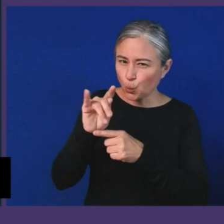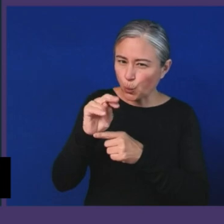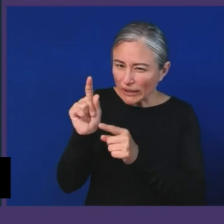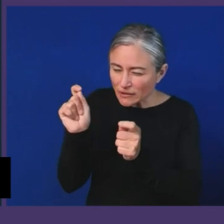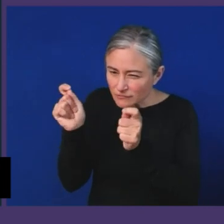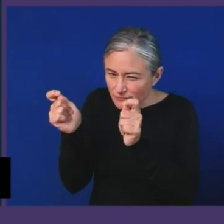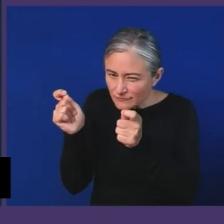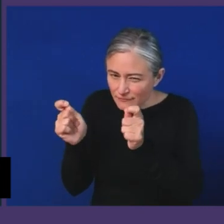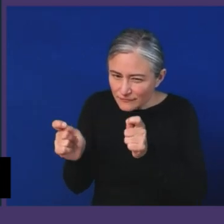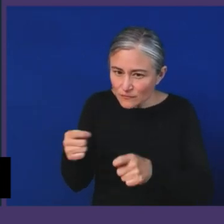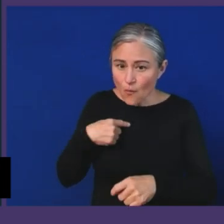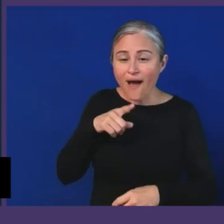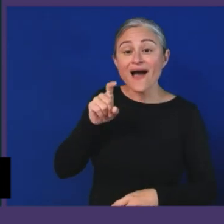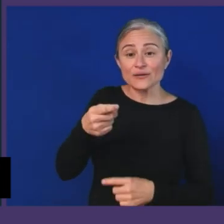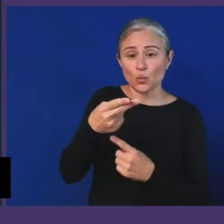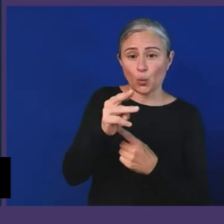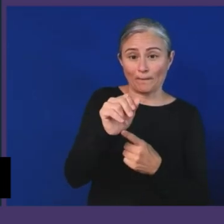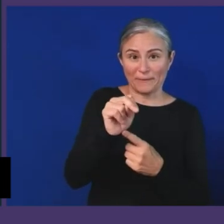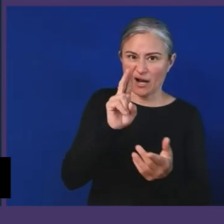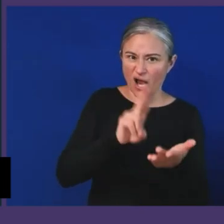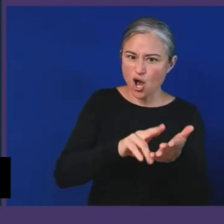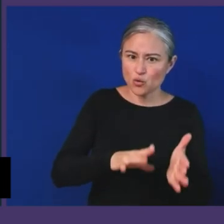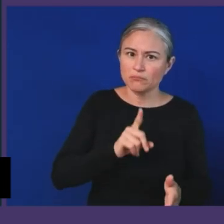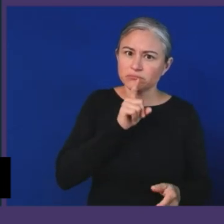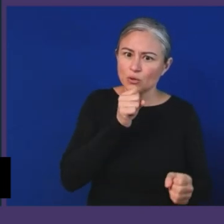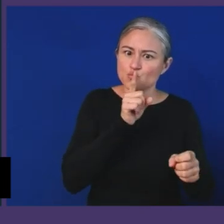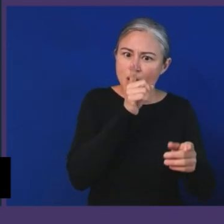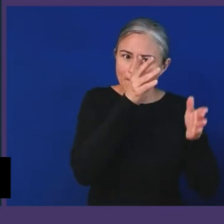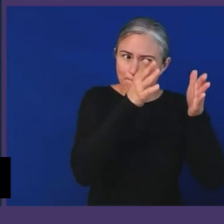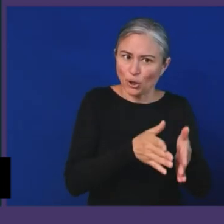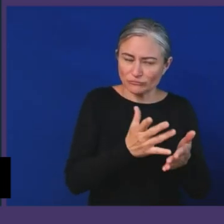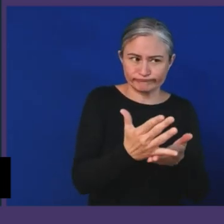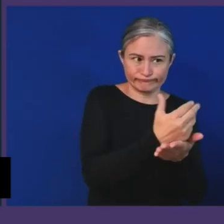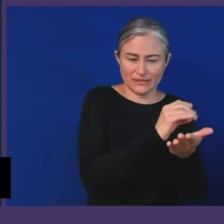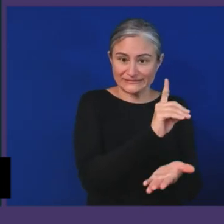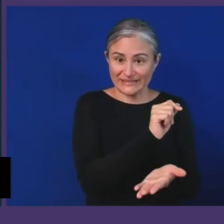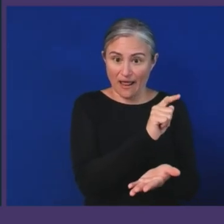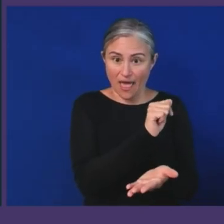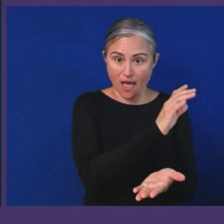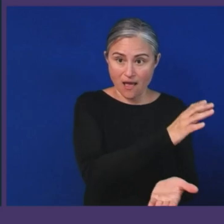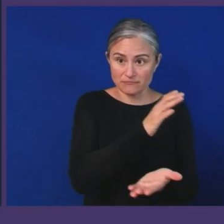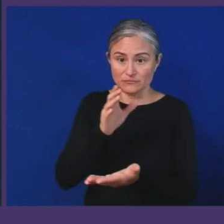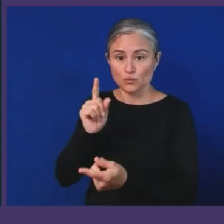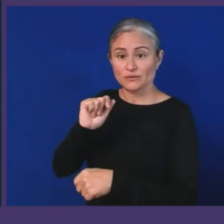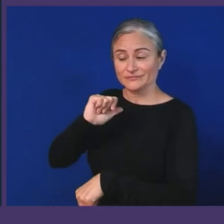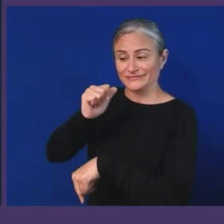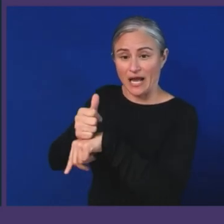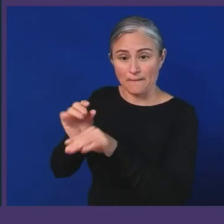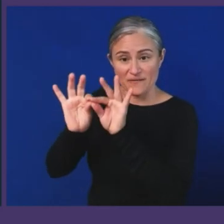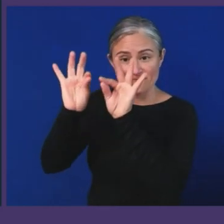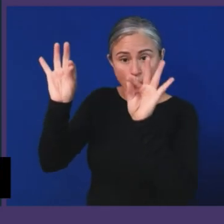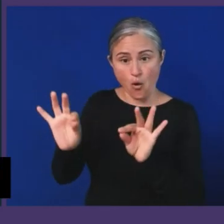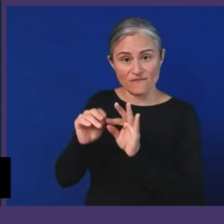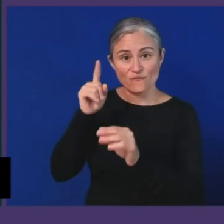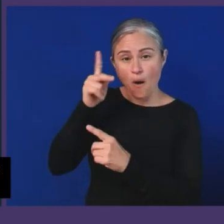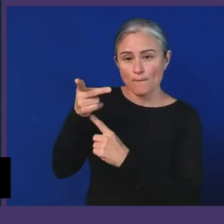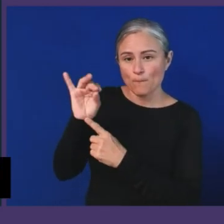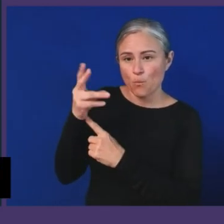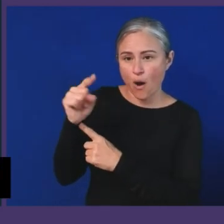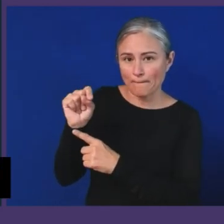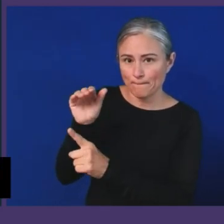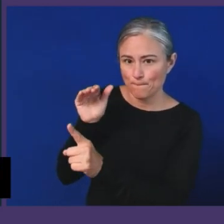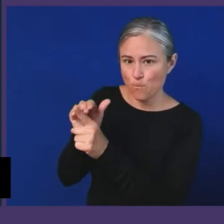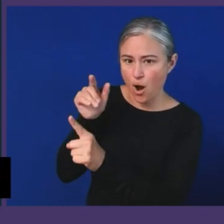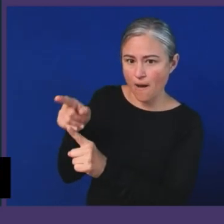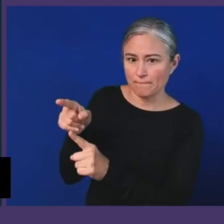form prompt and ideal response. And we're going to collect lots of these, typically tens of thousands or something like that. And then we're going to still do